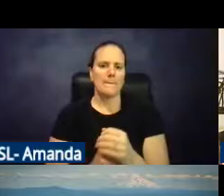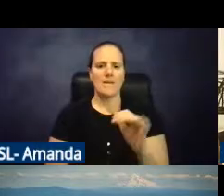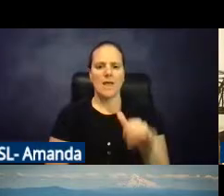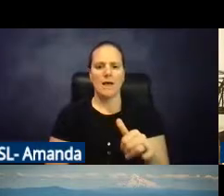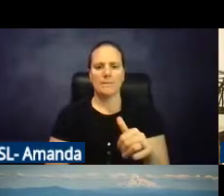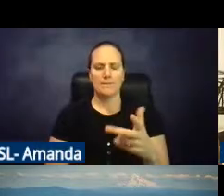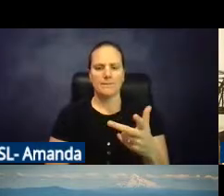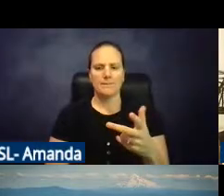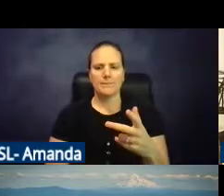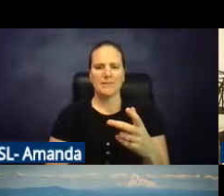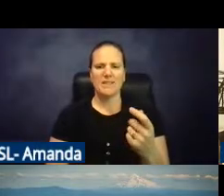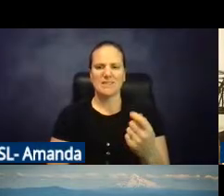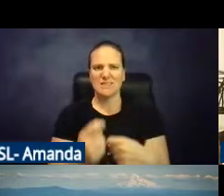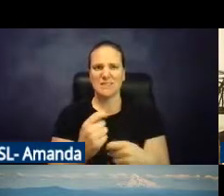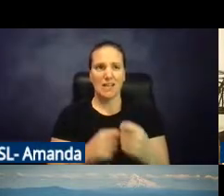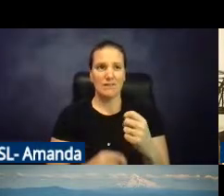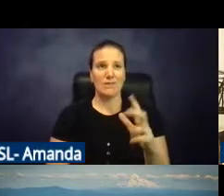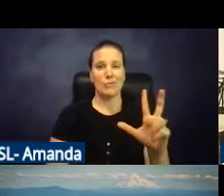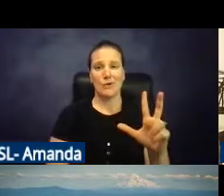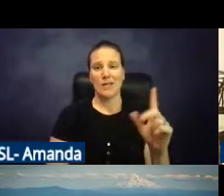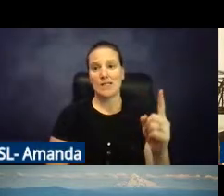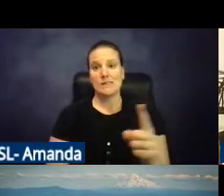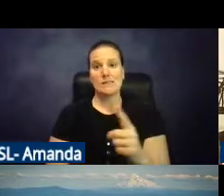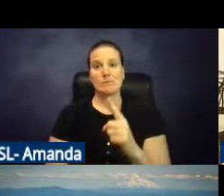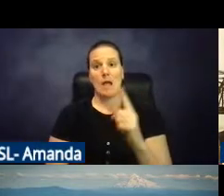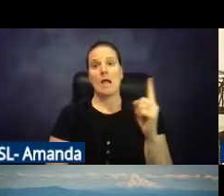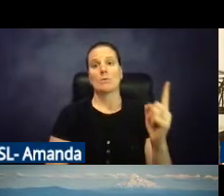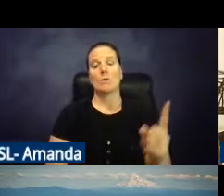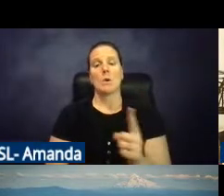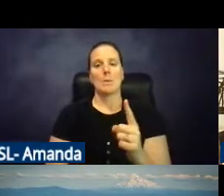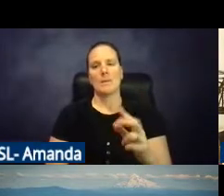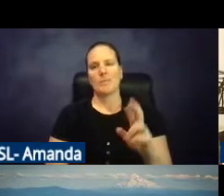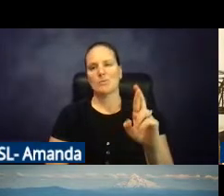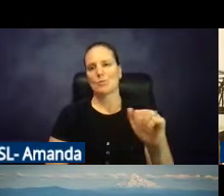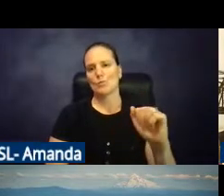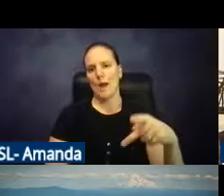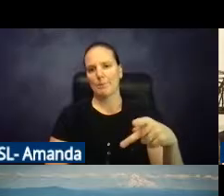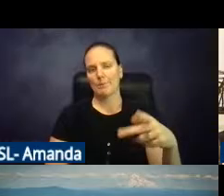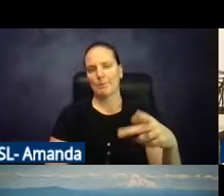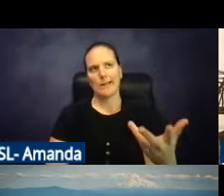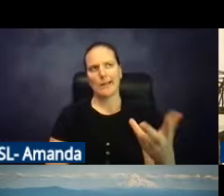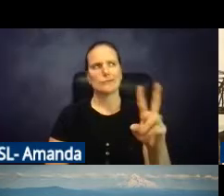3 spirals in a ramp, it might be 2.5 spirals.